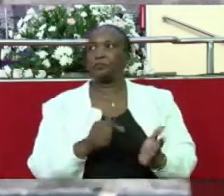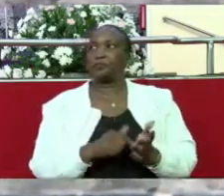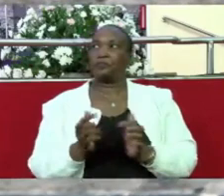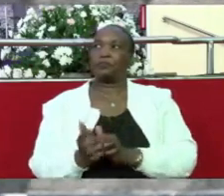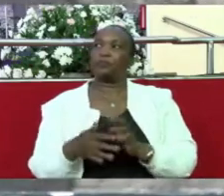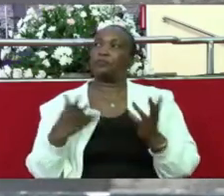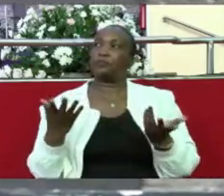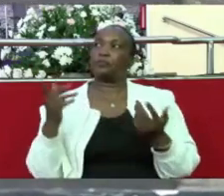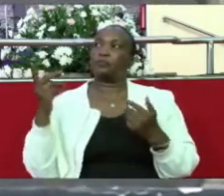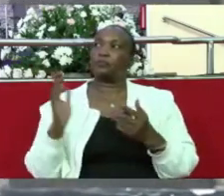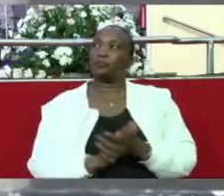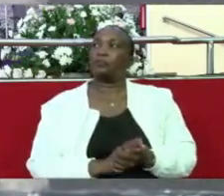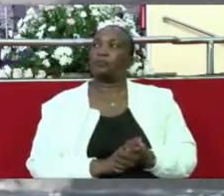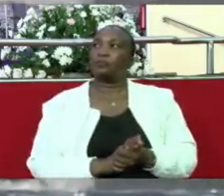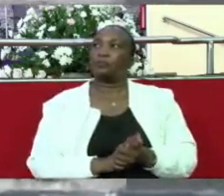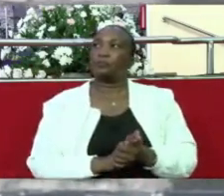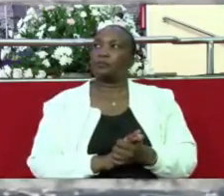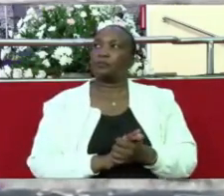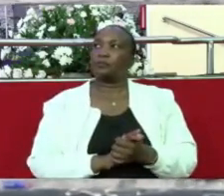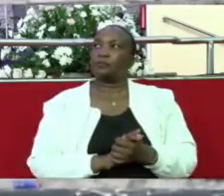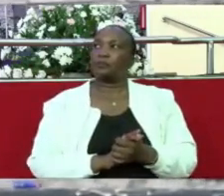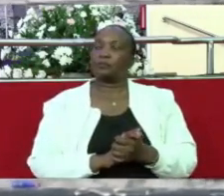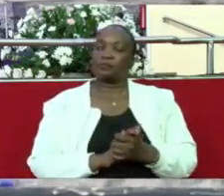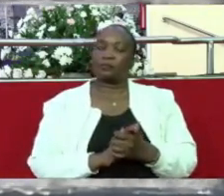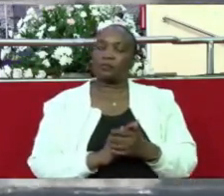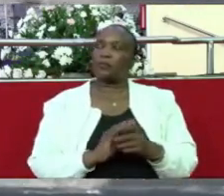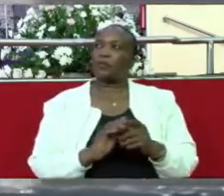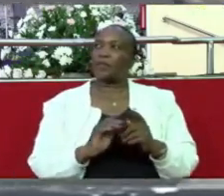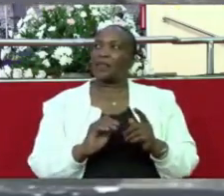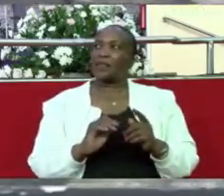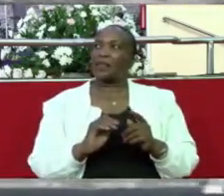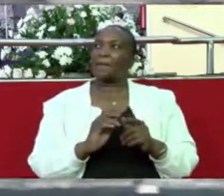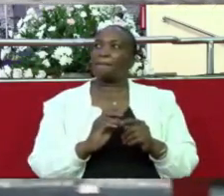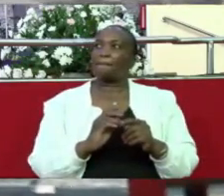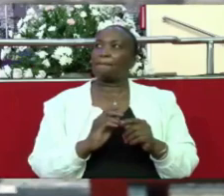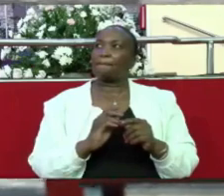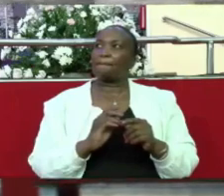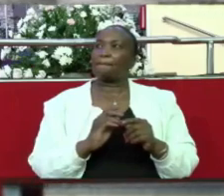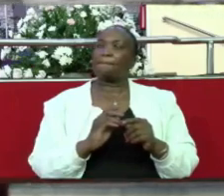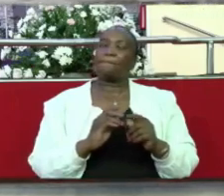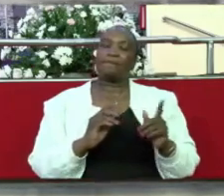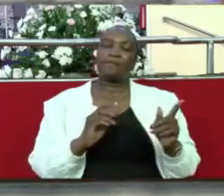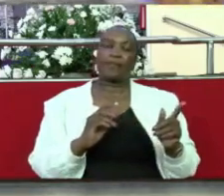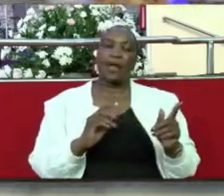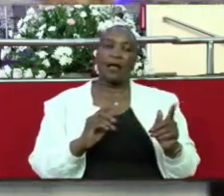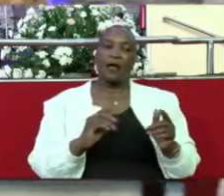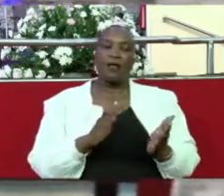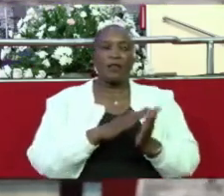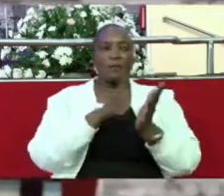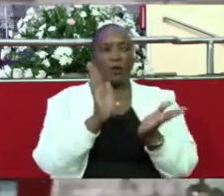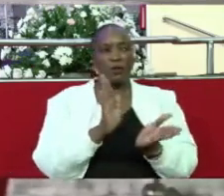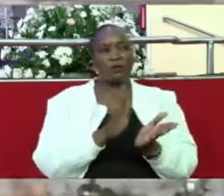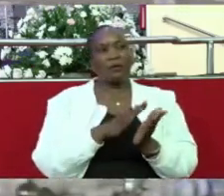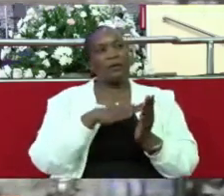sin increases, the more sin increases, the more the grace of God increases.